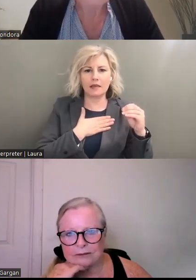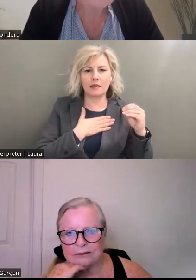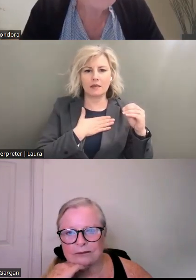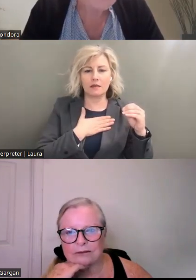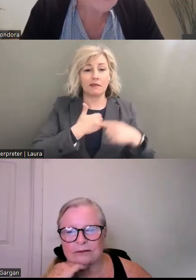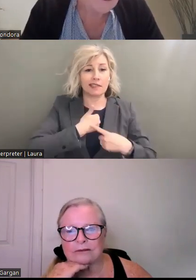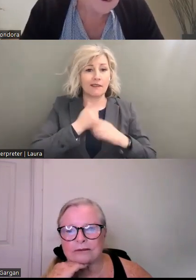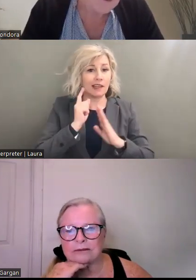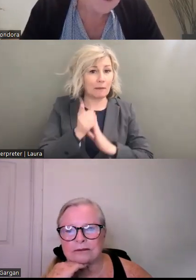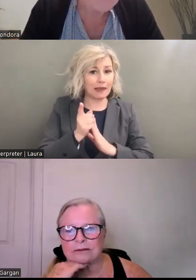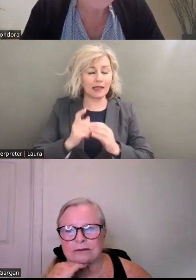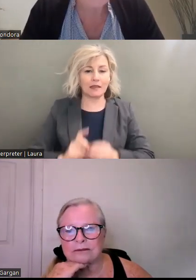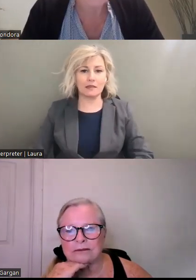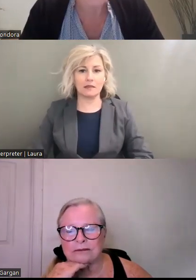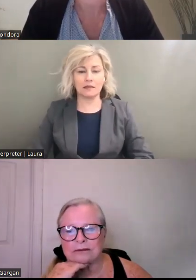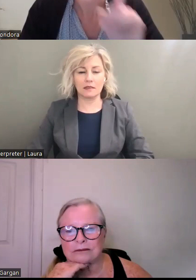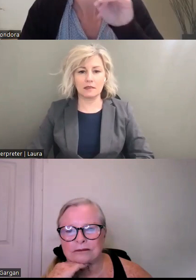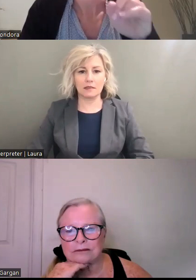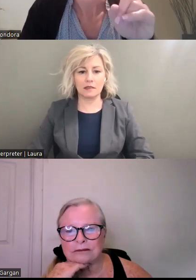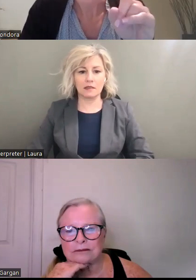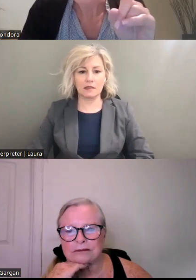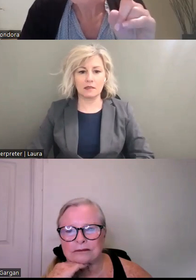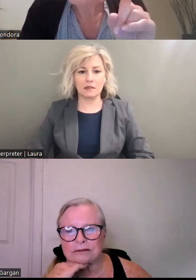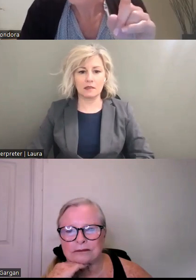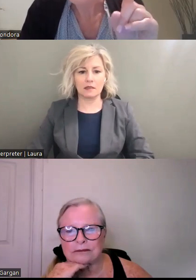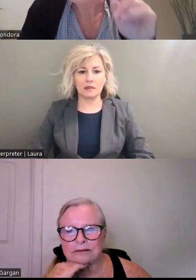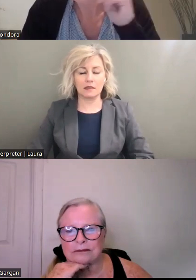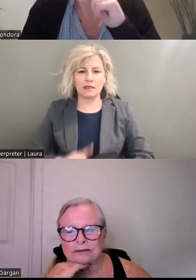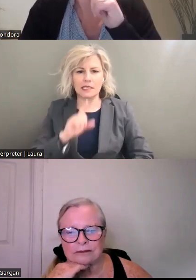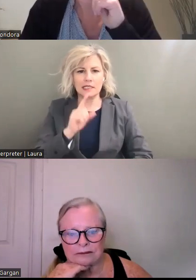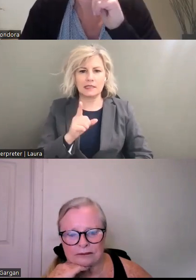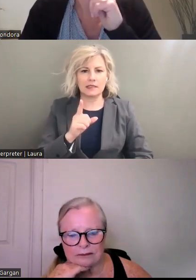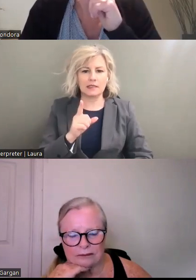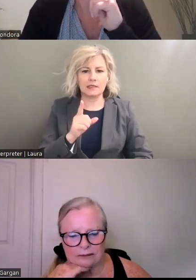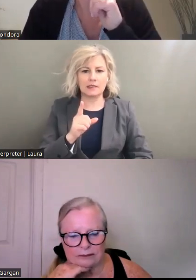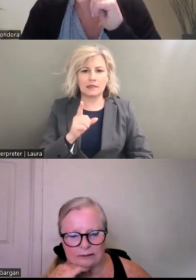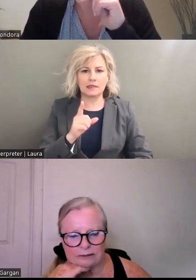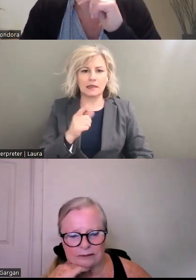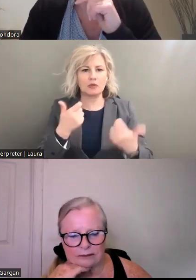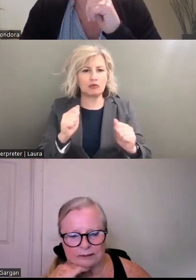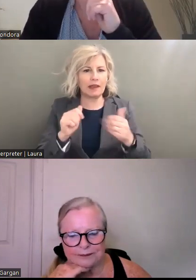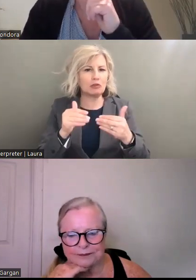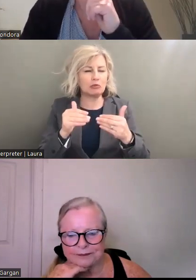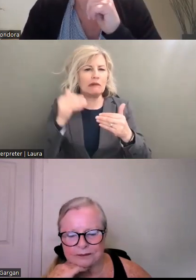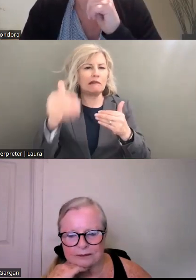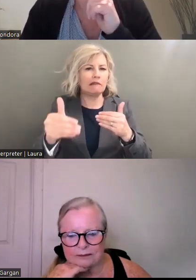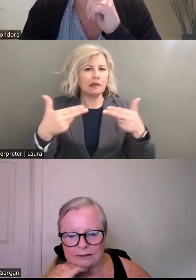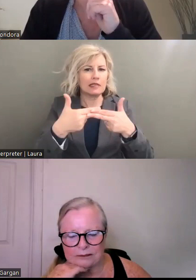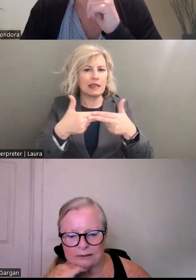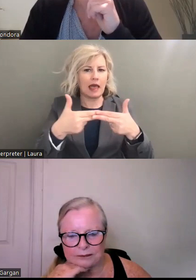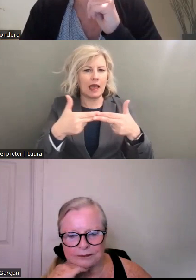self in a minute here. I am technically looking to advance the slides, and